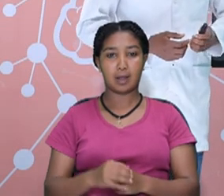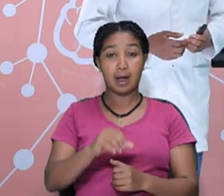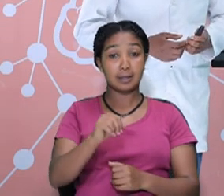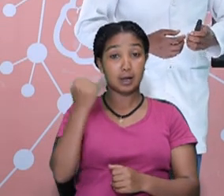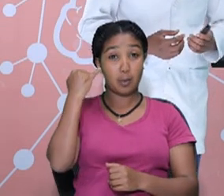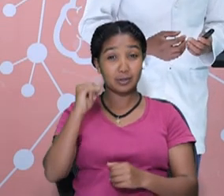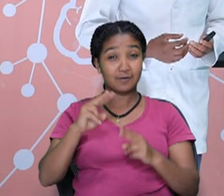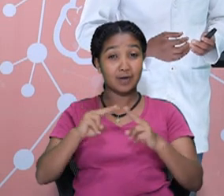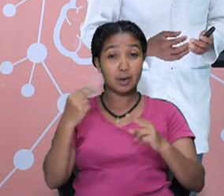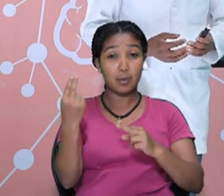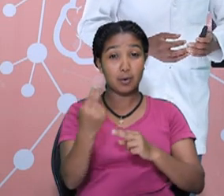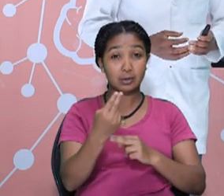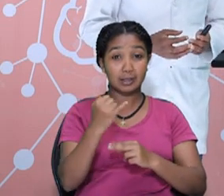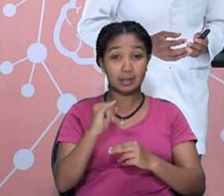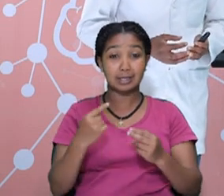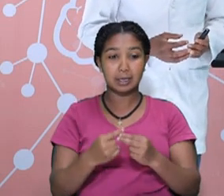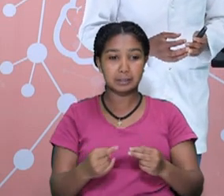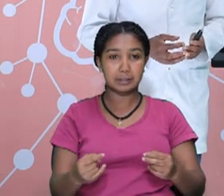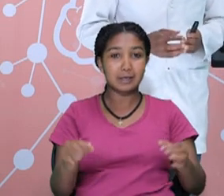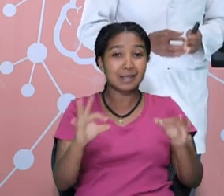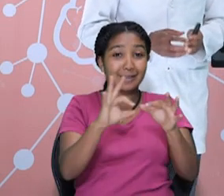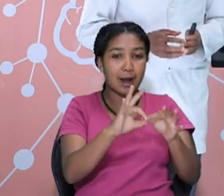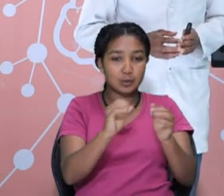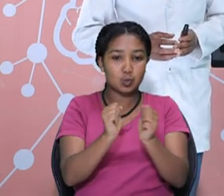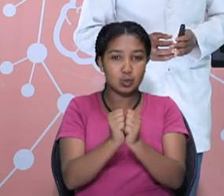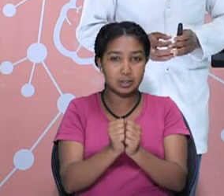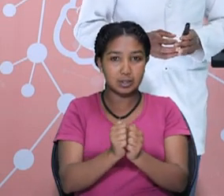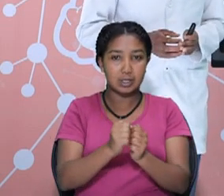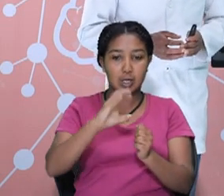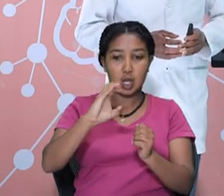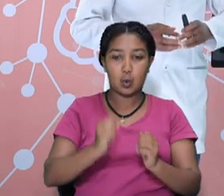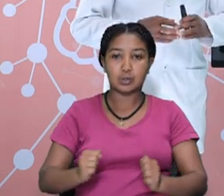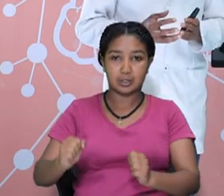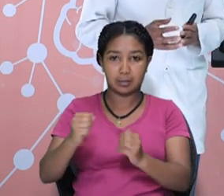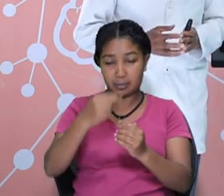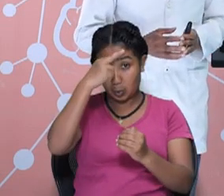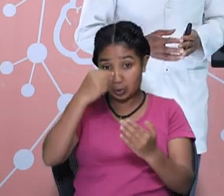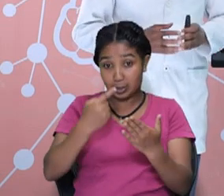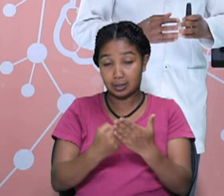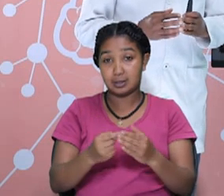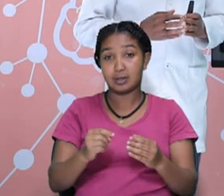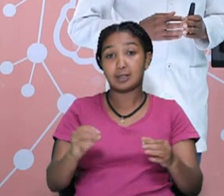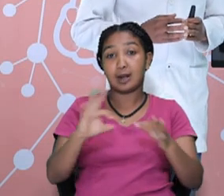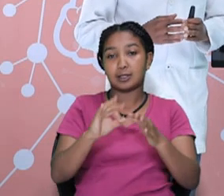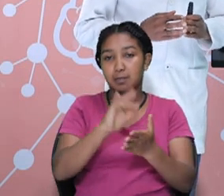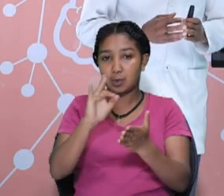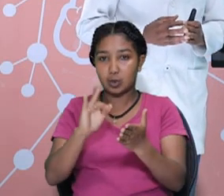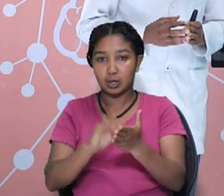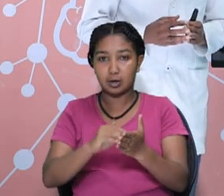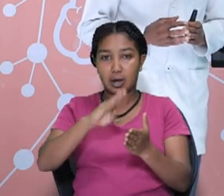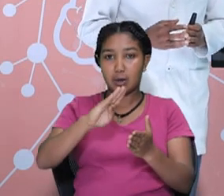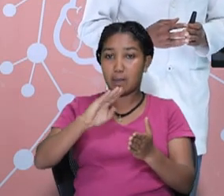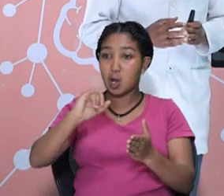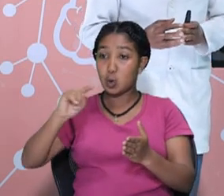Another point, the very important point, is there is interaction within ecosystems, because there is interaction between